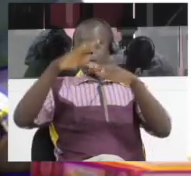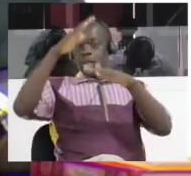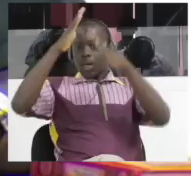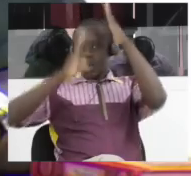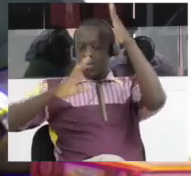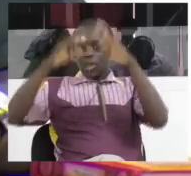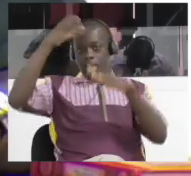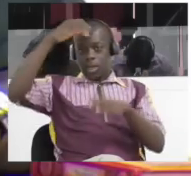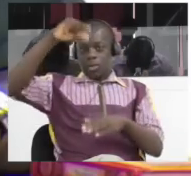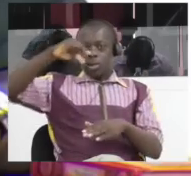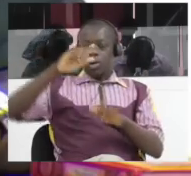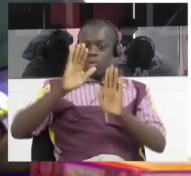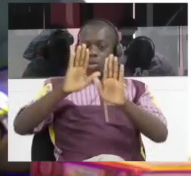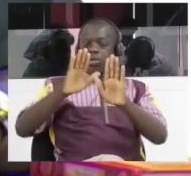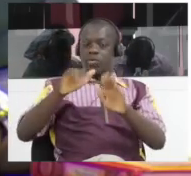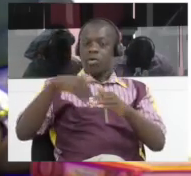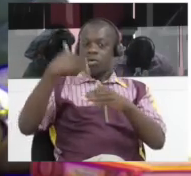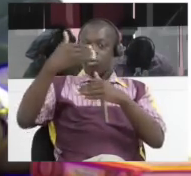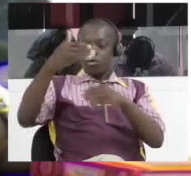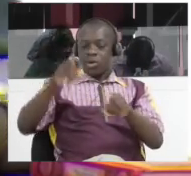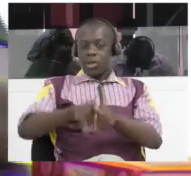maybe await for the instructions.